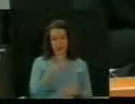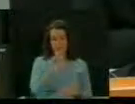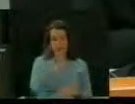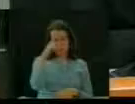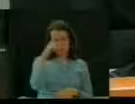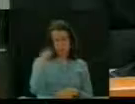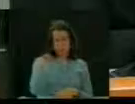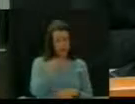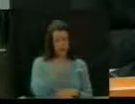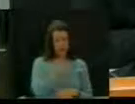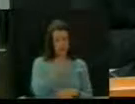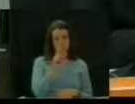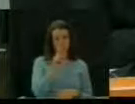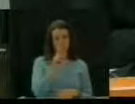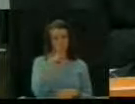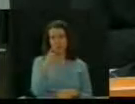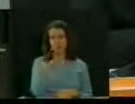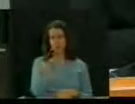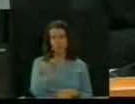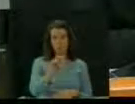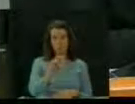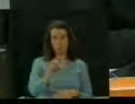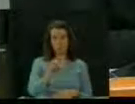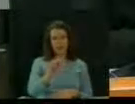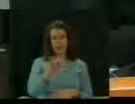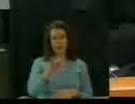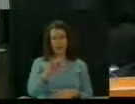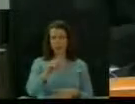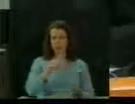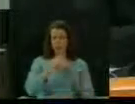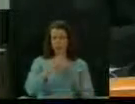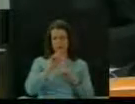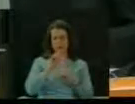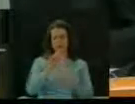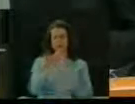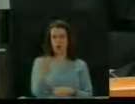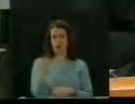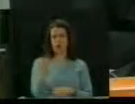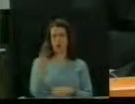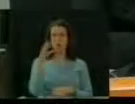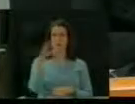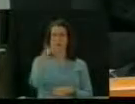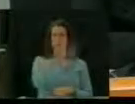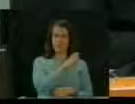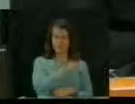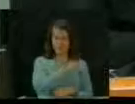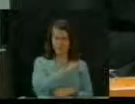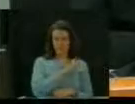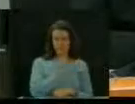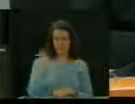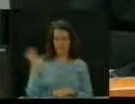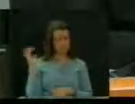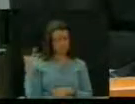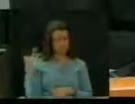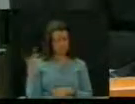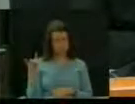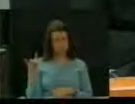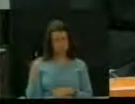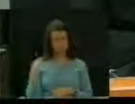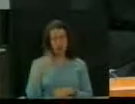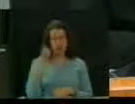stating that I'm against this resolution because I don't think we need to tell Randy Nichols how to do his